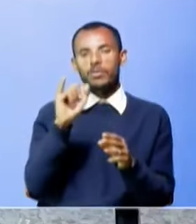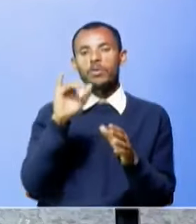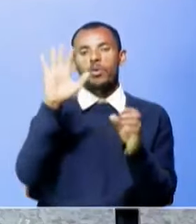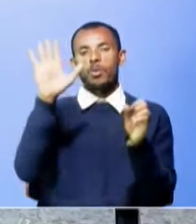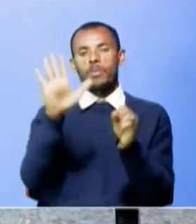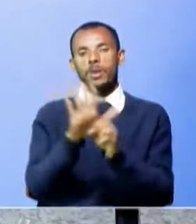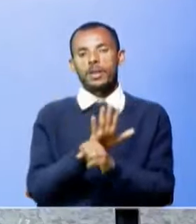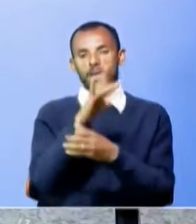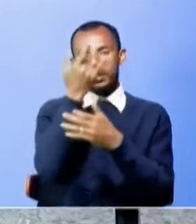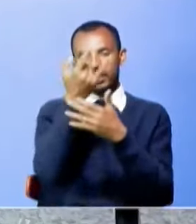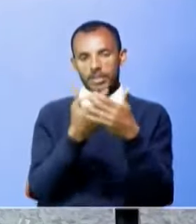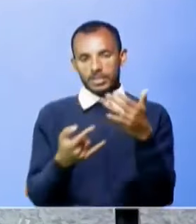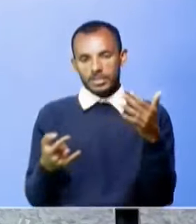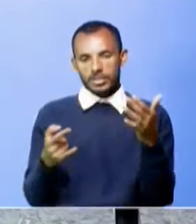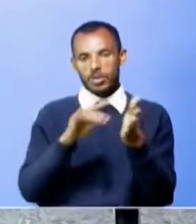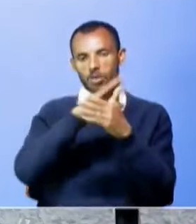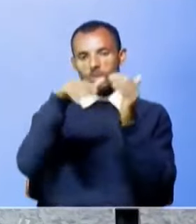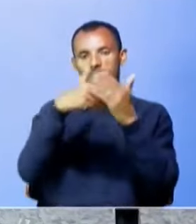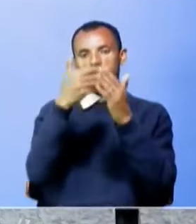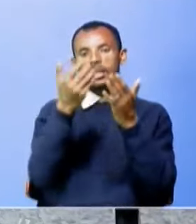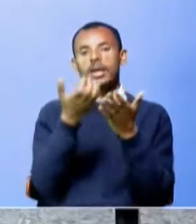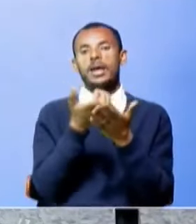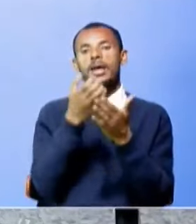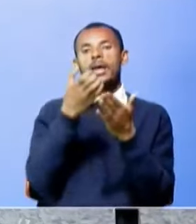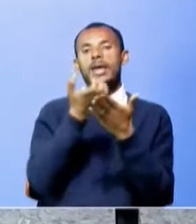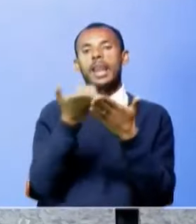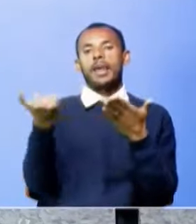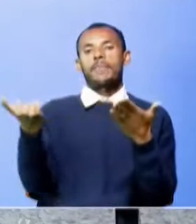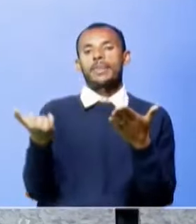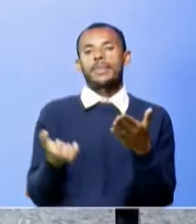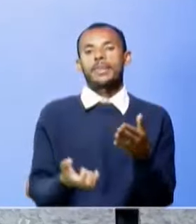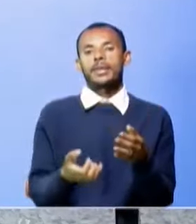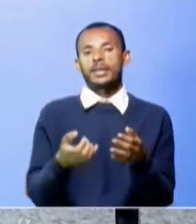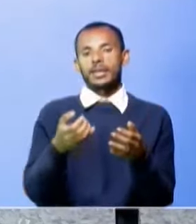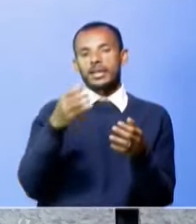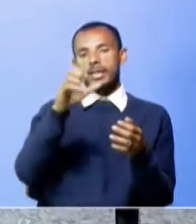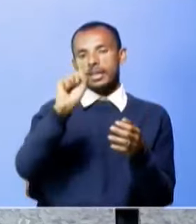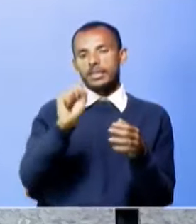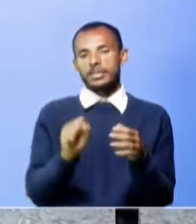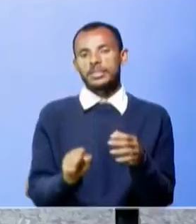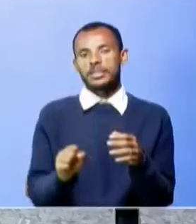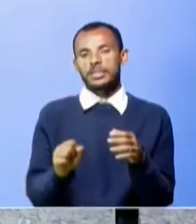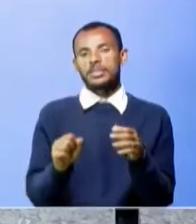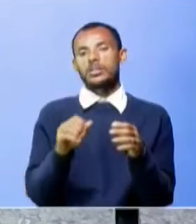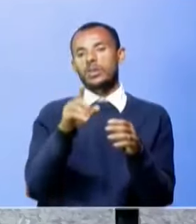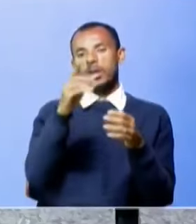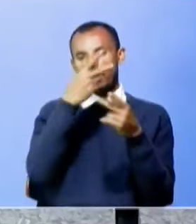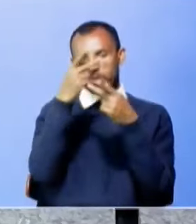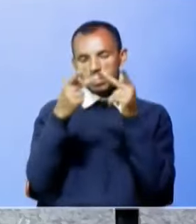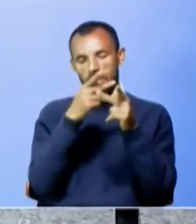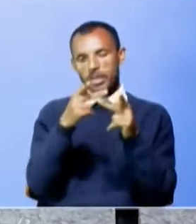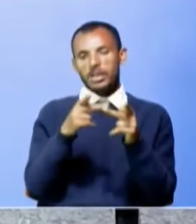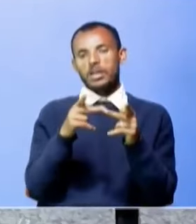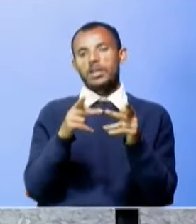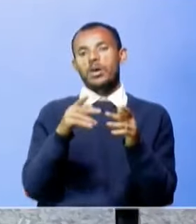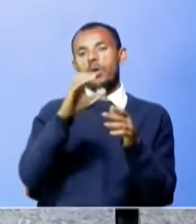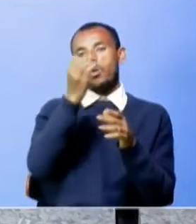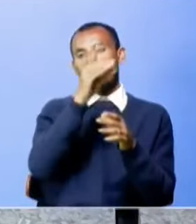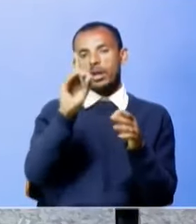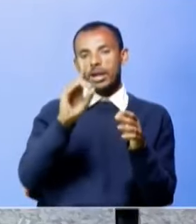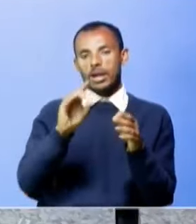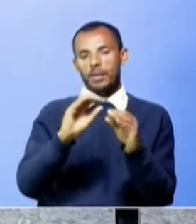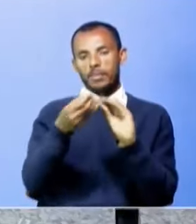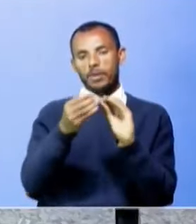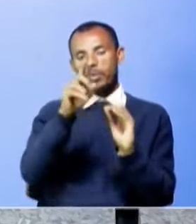completely list out all the elements in S, you can observe the odd numbers 1, 3,